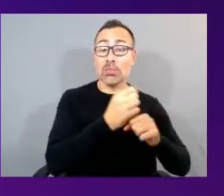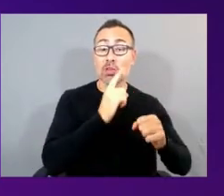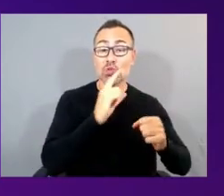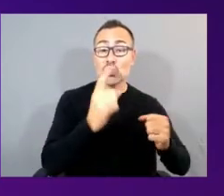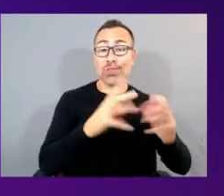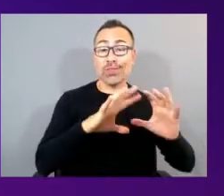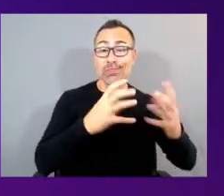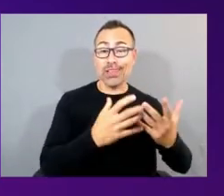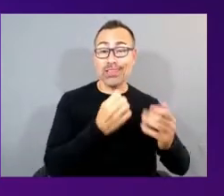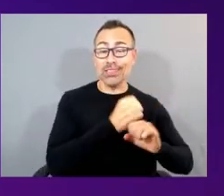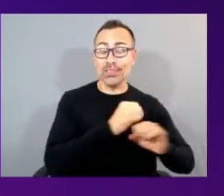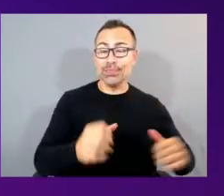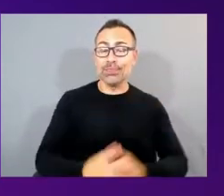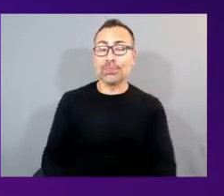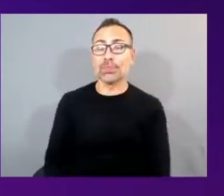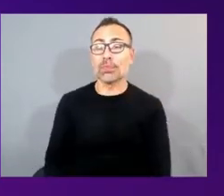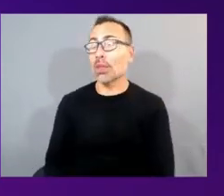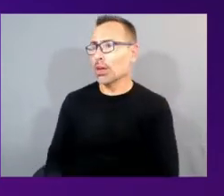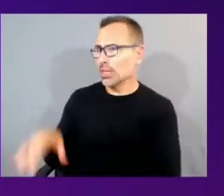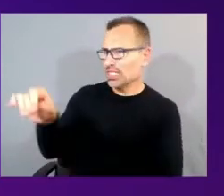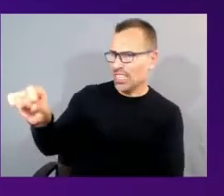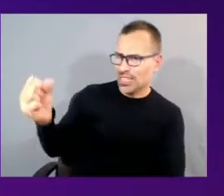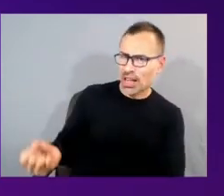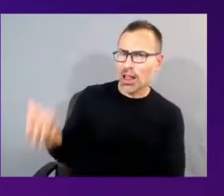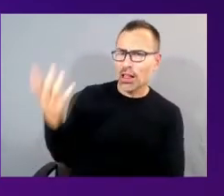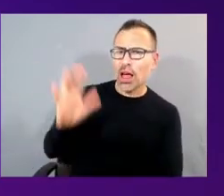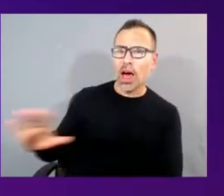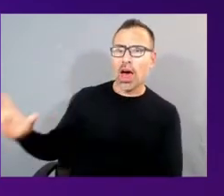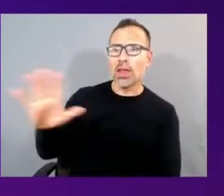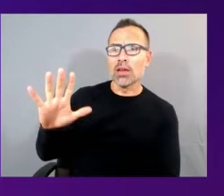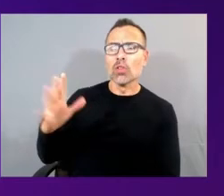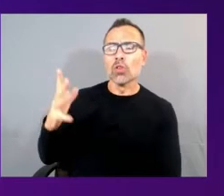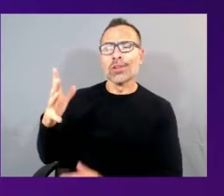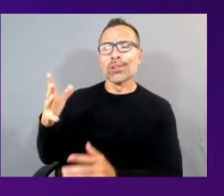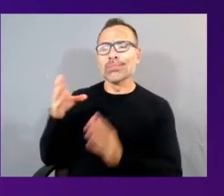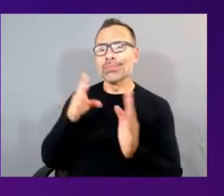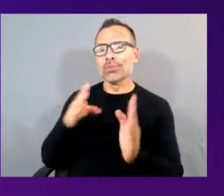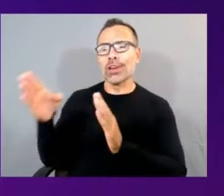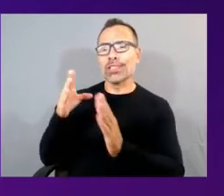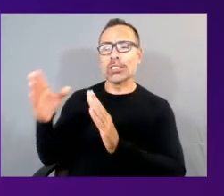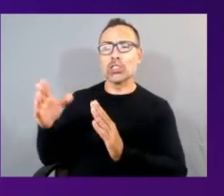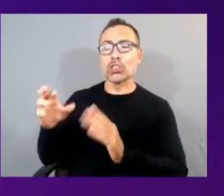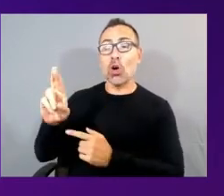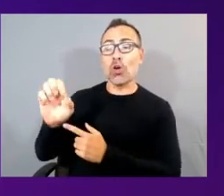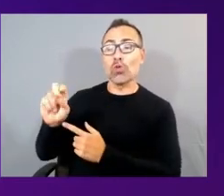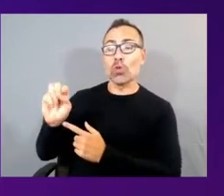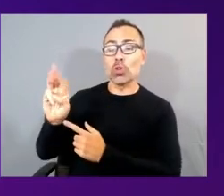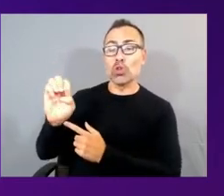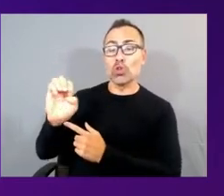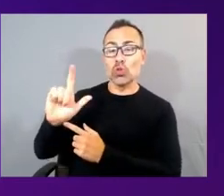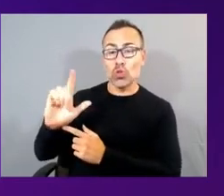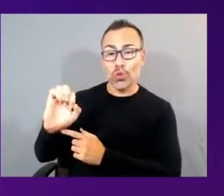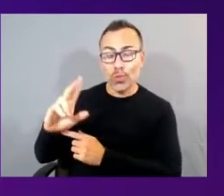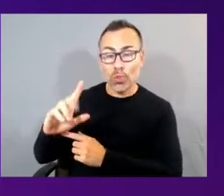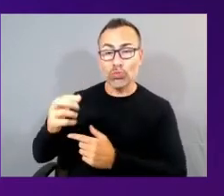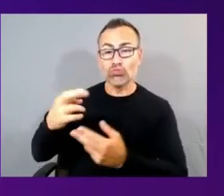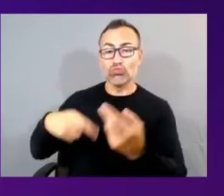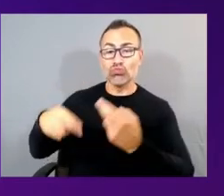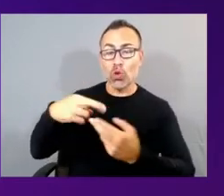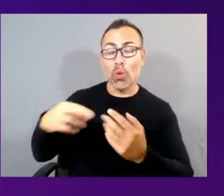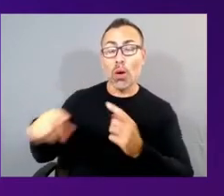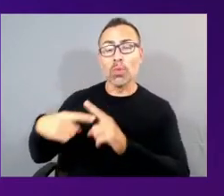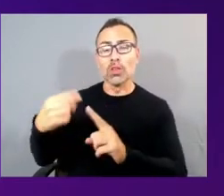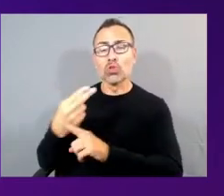and using technologies to achieve it. Can you share how technology has played a role for Yara's